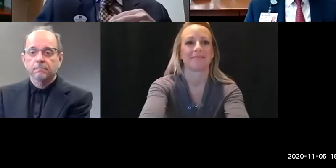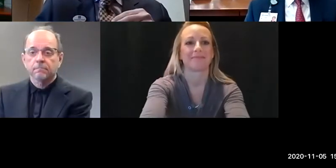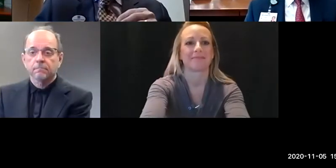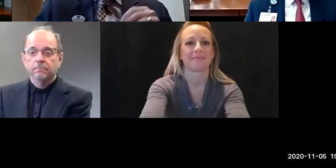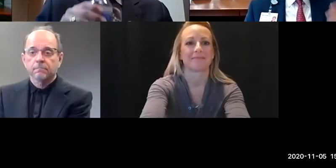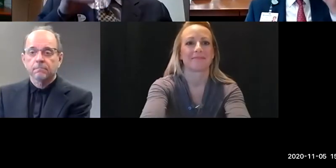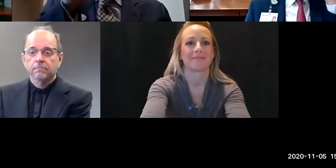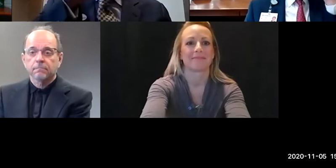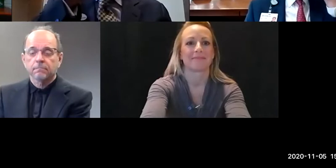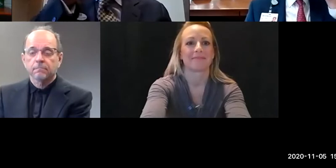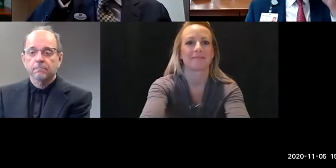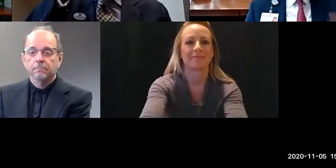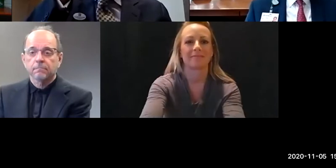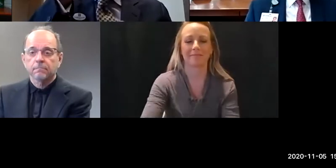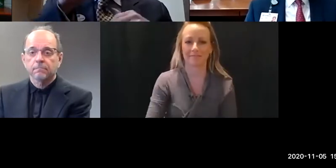share.